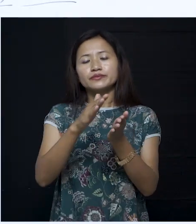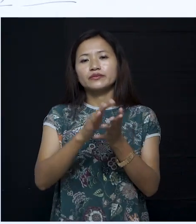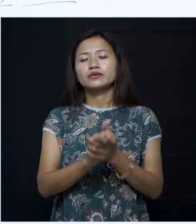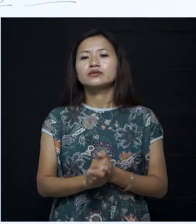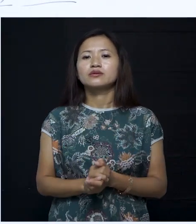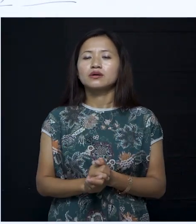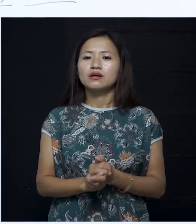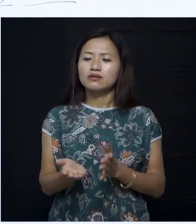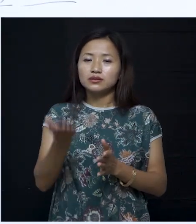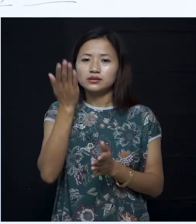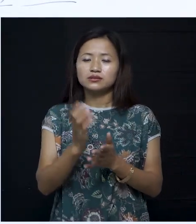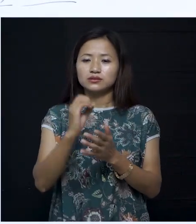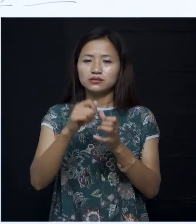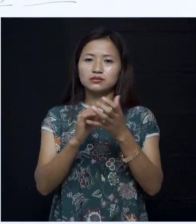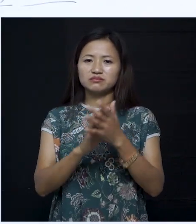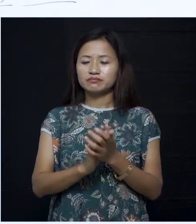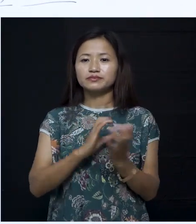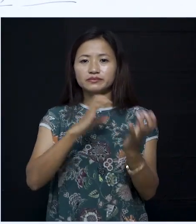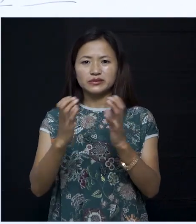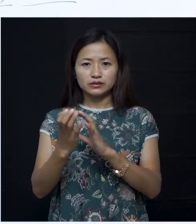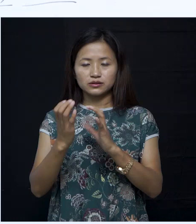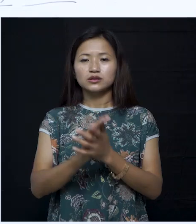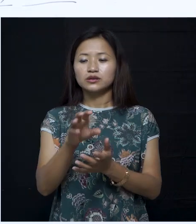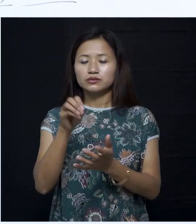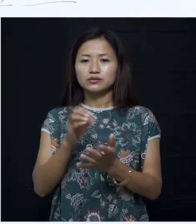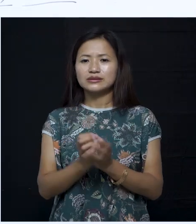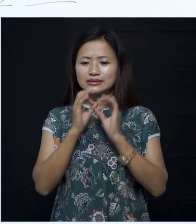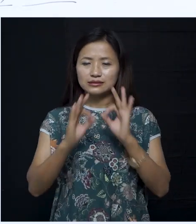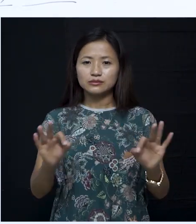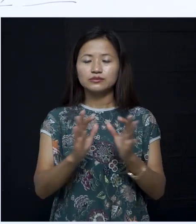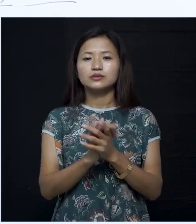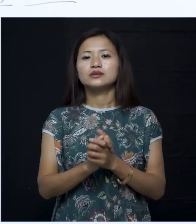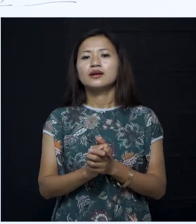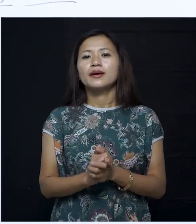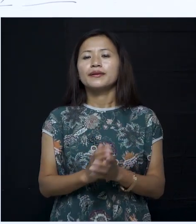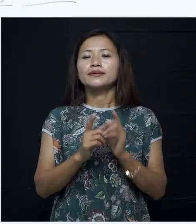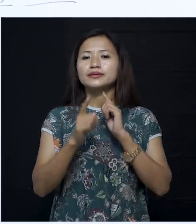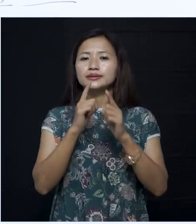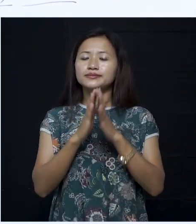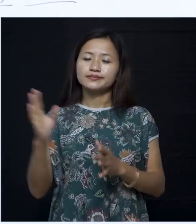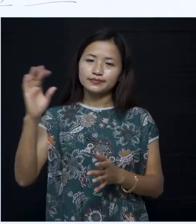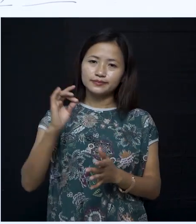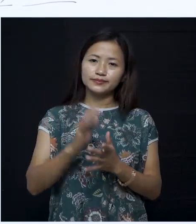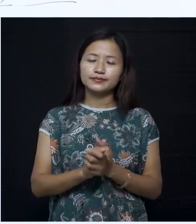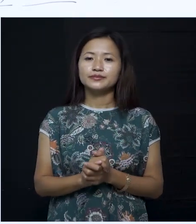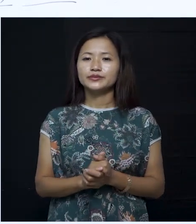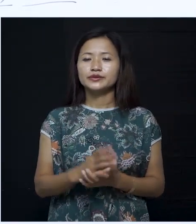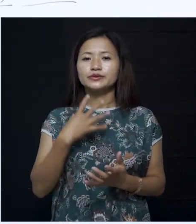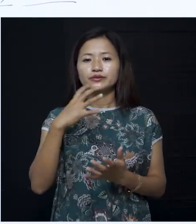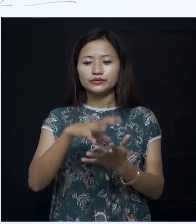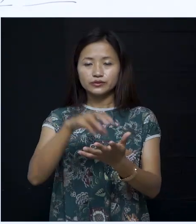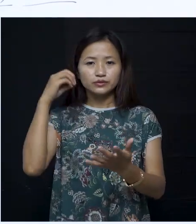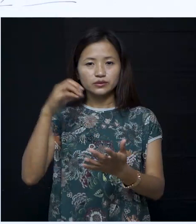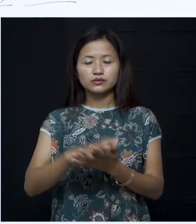very high chances for some students to make this mistake again, though it's very simple. That's why I am explaining this again. If you want to